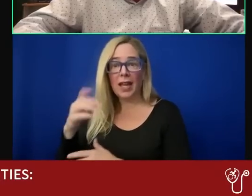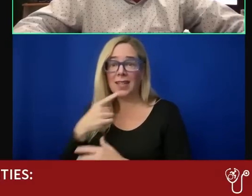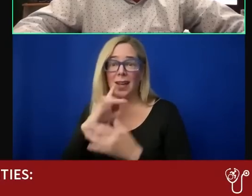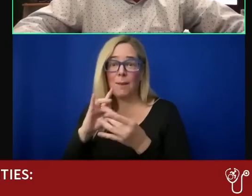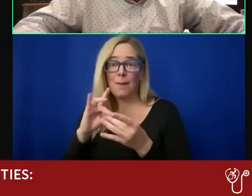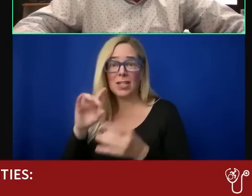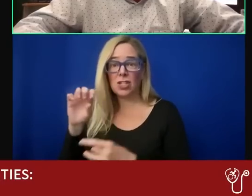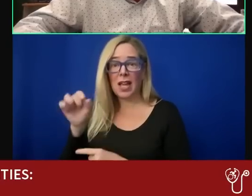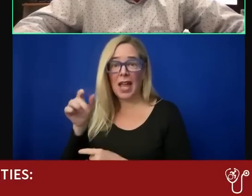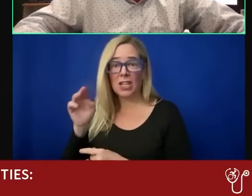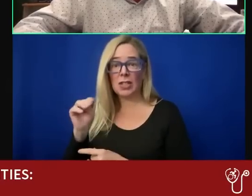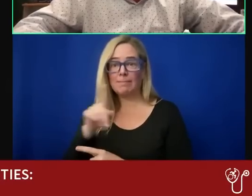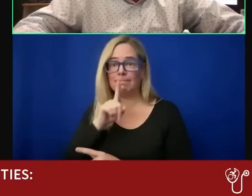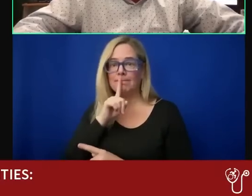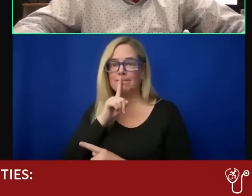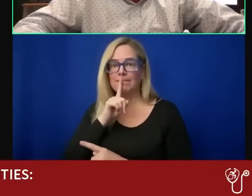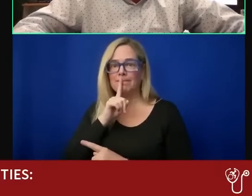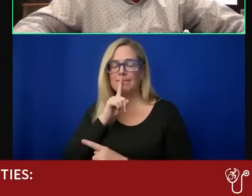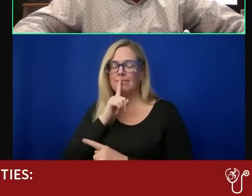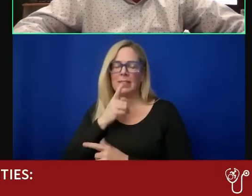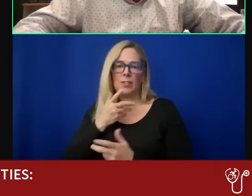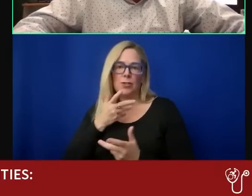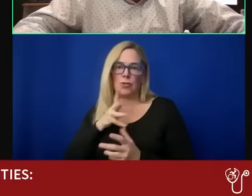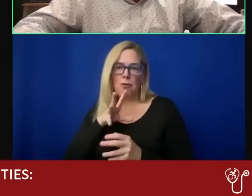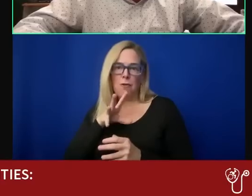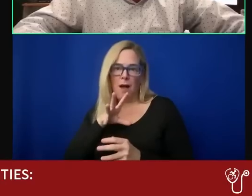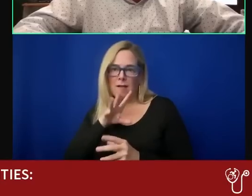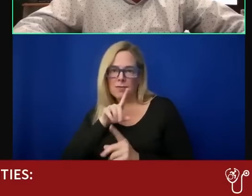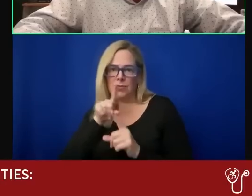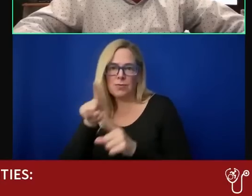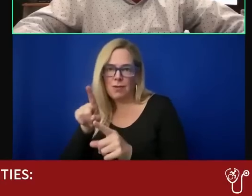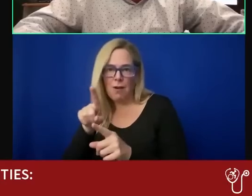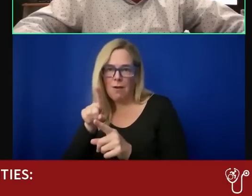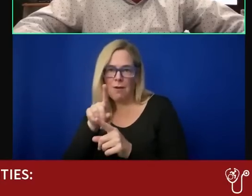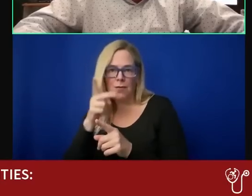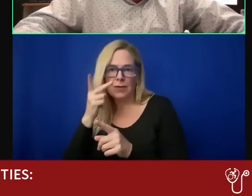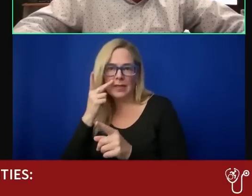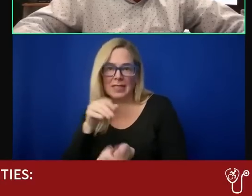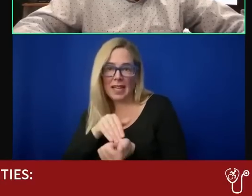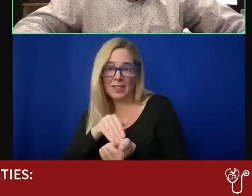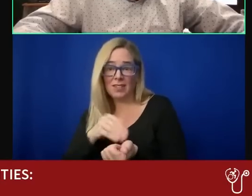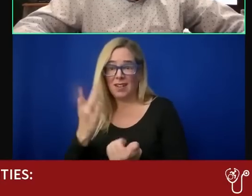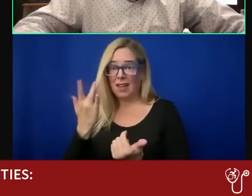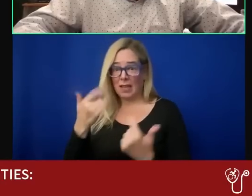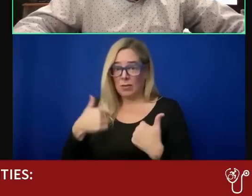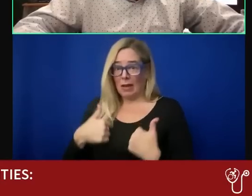reluctant to seek medical care. And this is one of the key reasons that I am reluctant to often seek medical care.